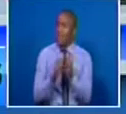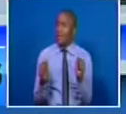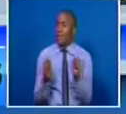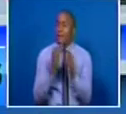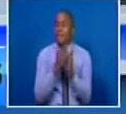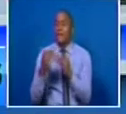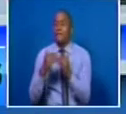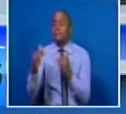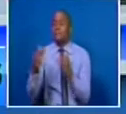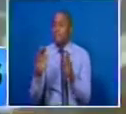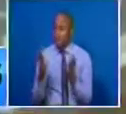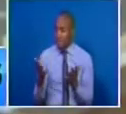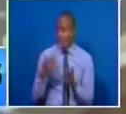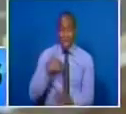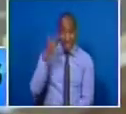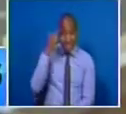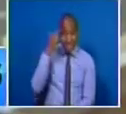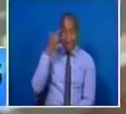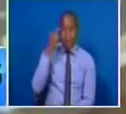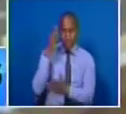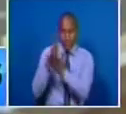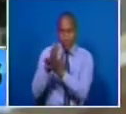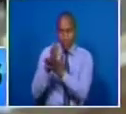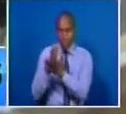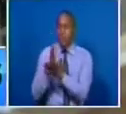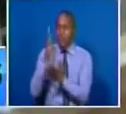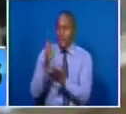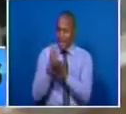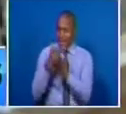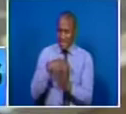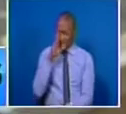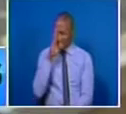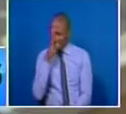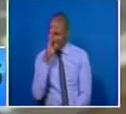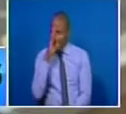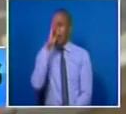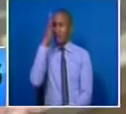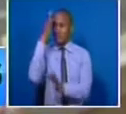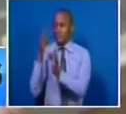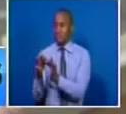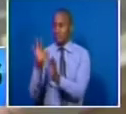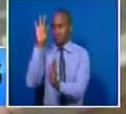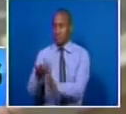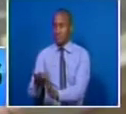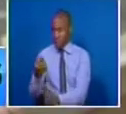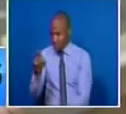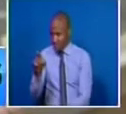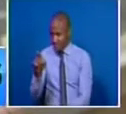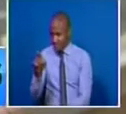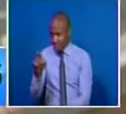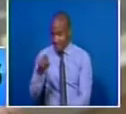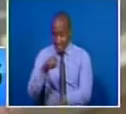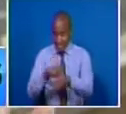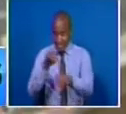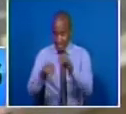country, you know? And so I think that it will sway voters. Those undecided voters, although, you know, by election